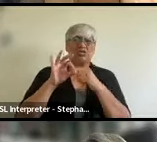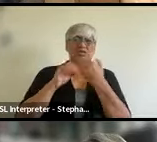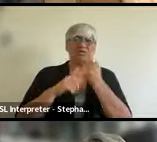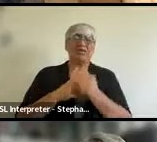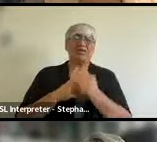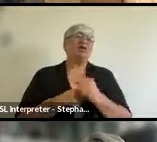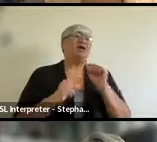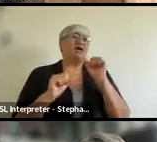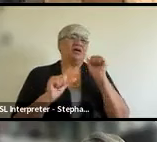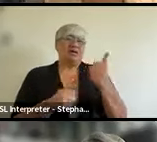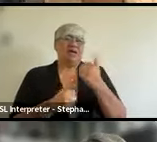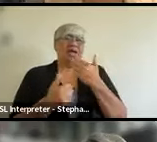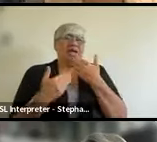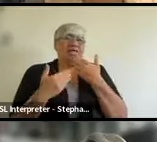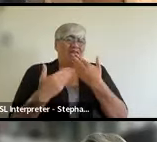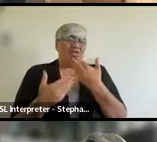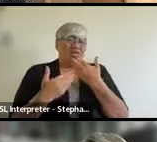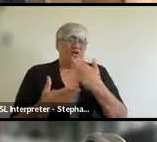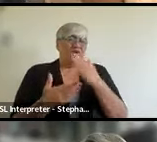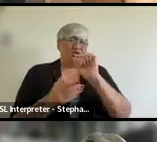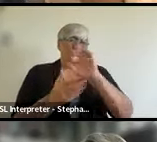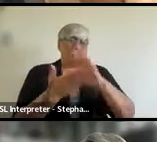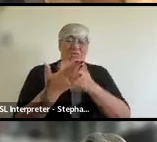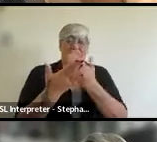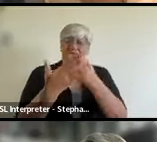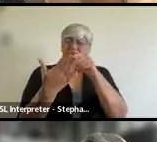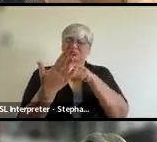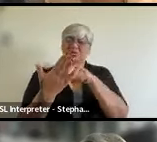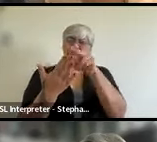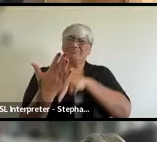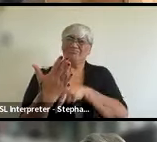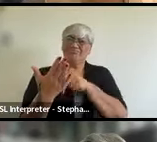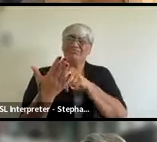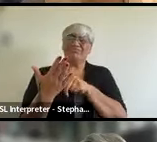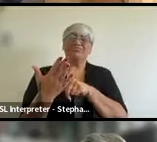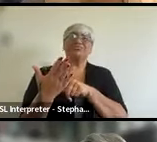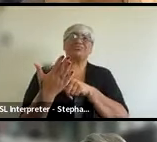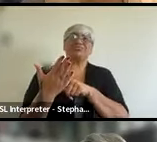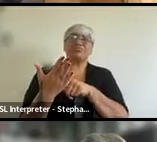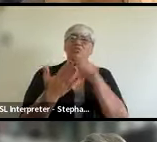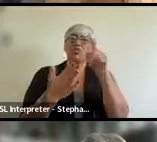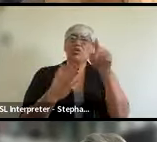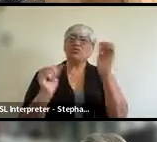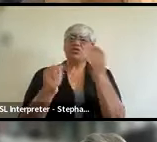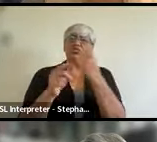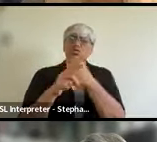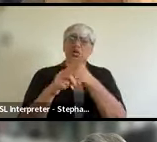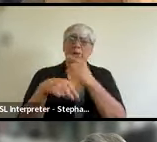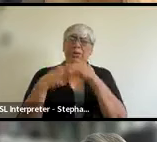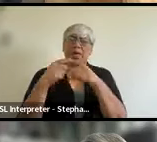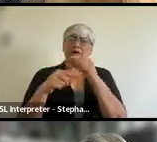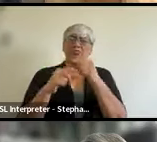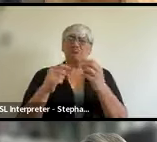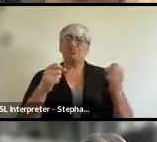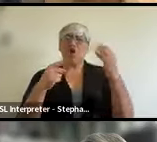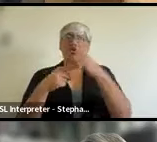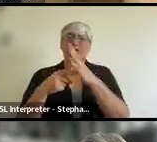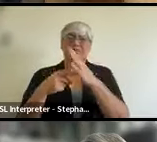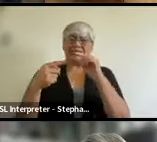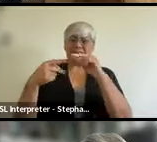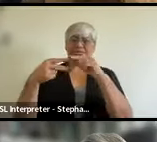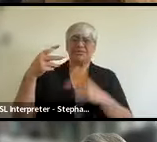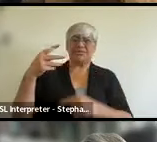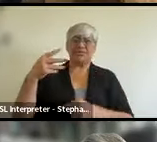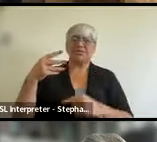Mary, thanks very much for your submission. I note in your written submission, you also talk about the prioritisation of